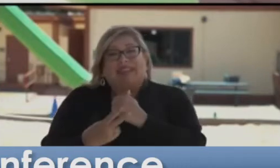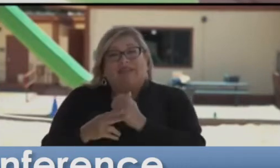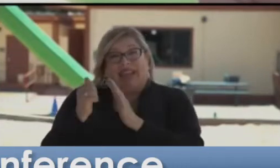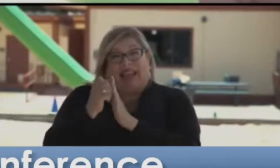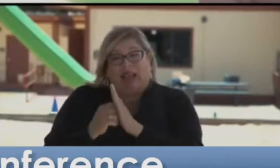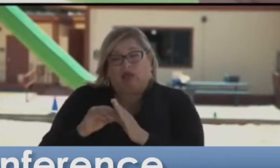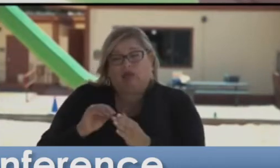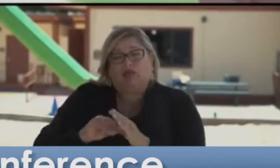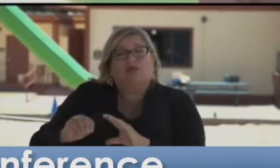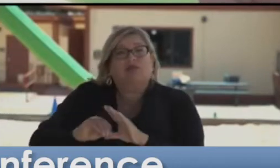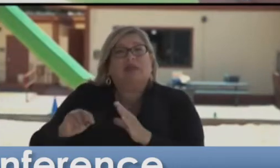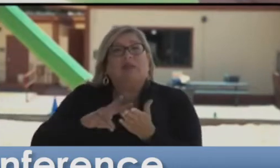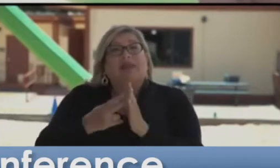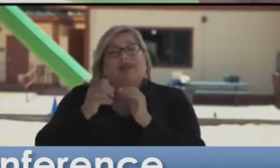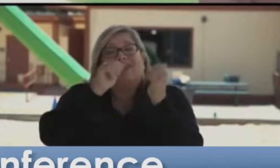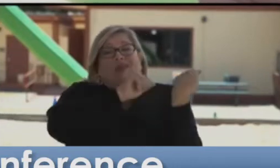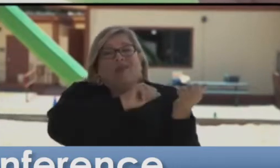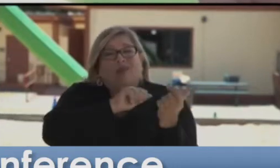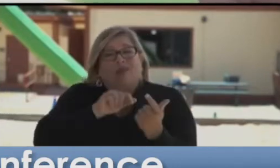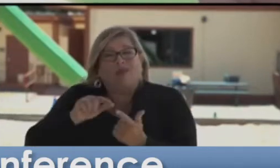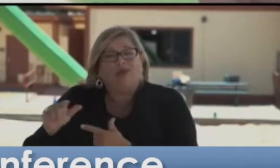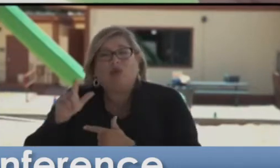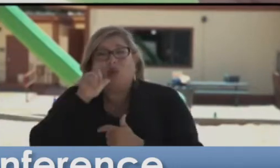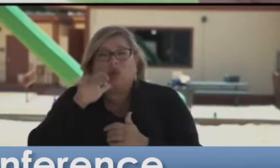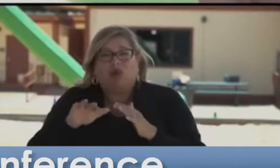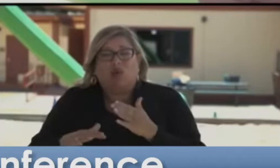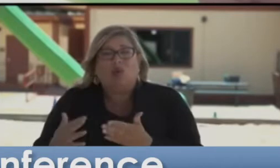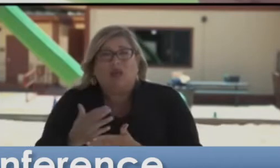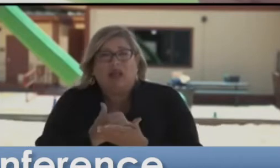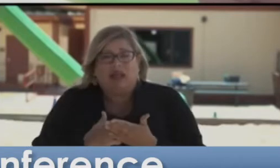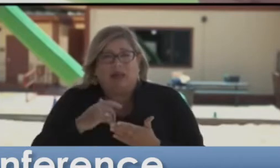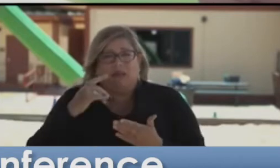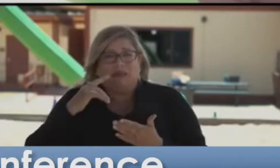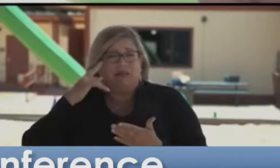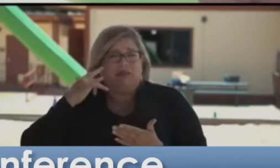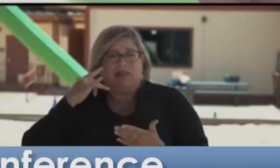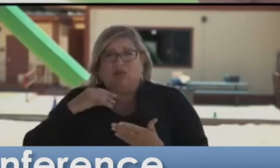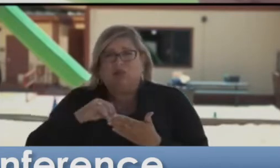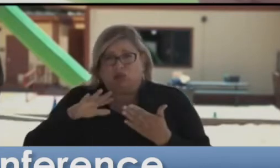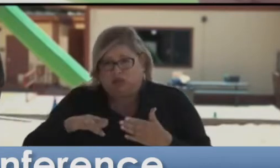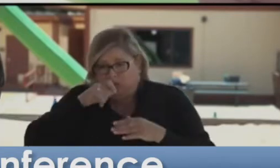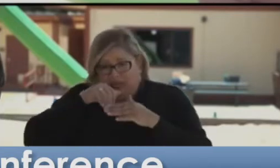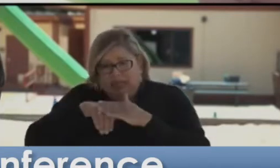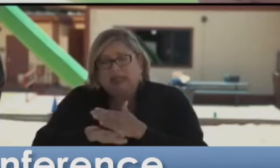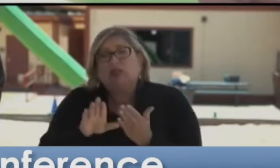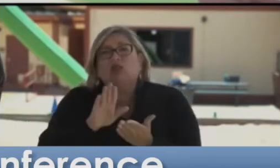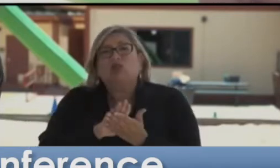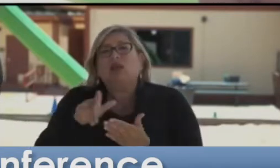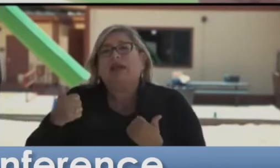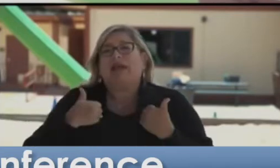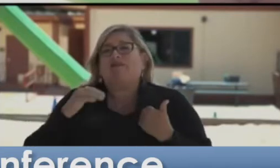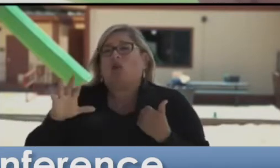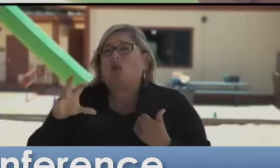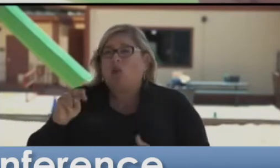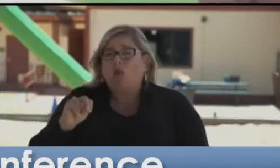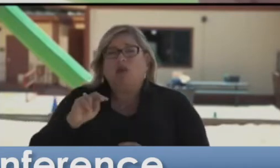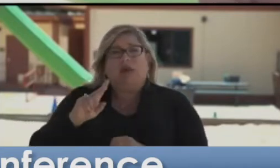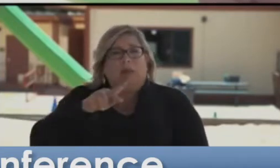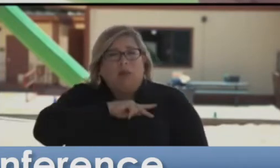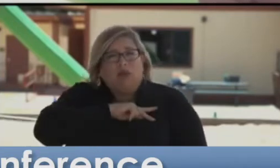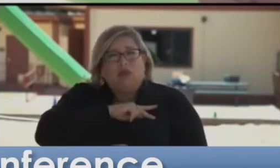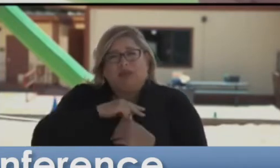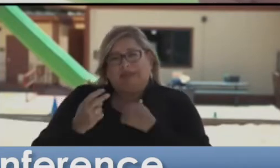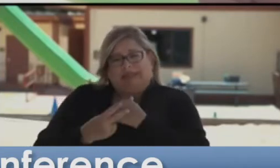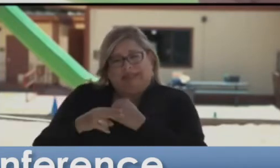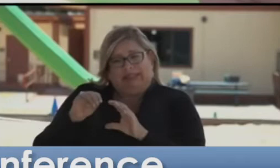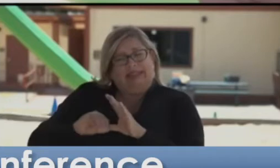providing opportunities for every low-income Californian that enters into our school system to have their own personal savings